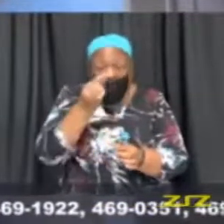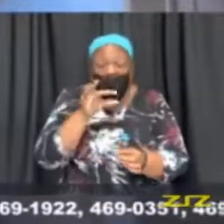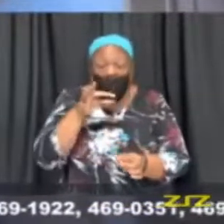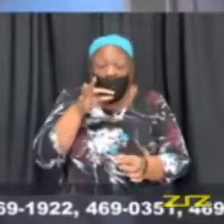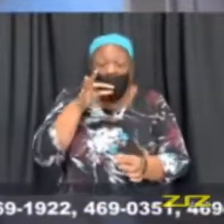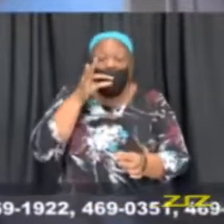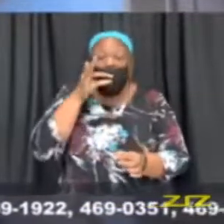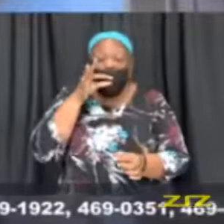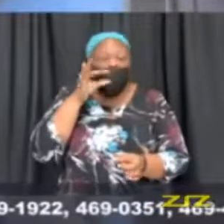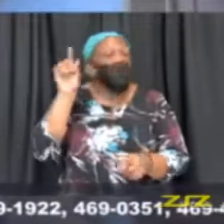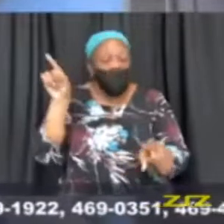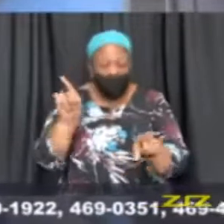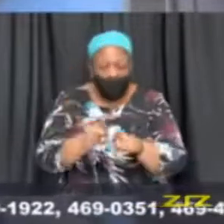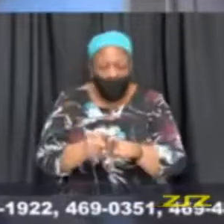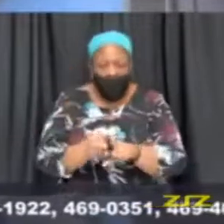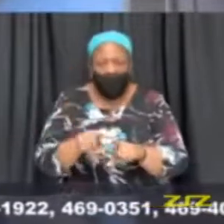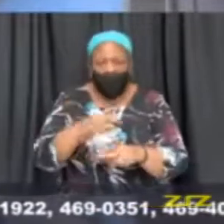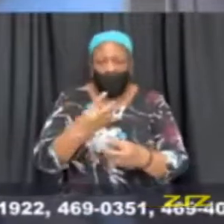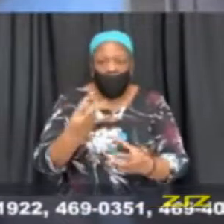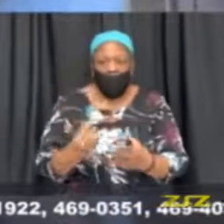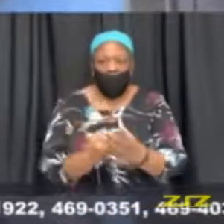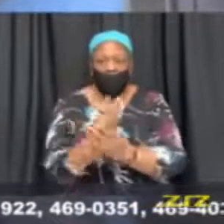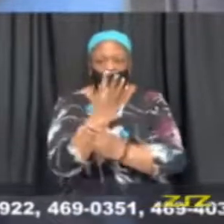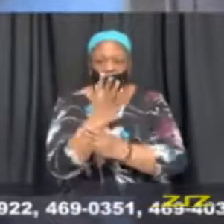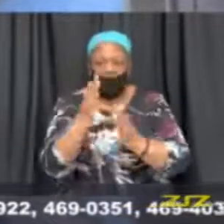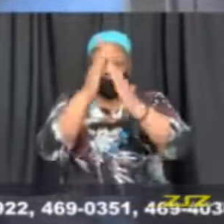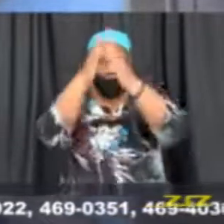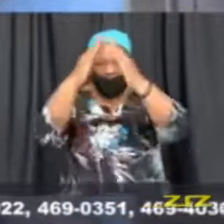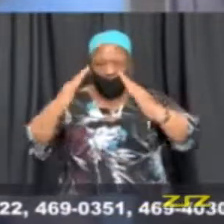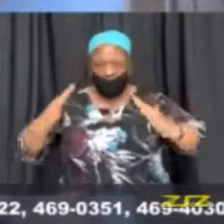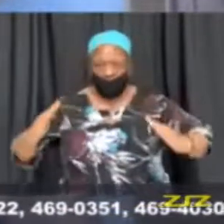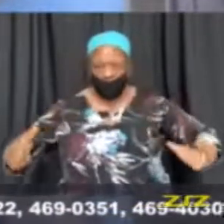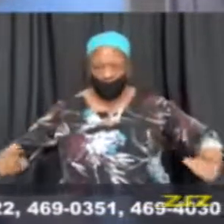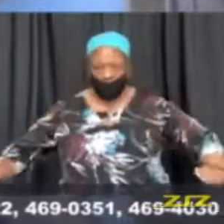of information that we used to help.